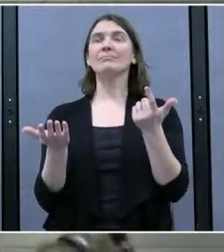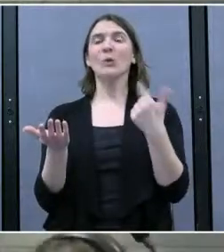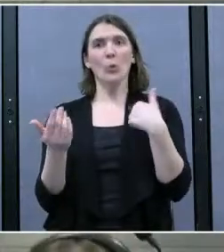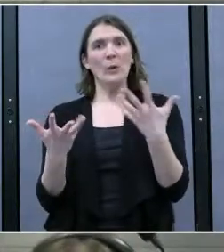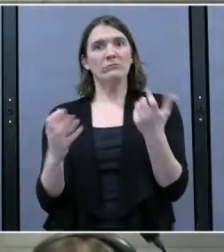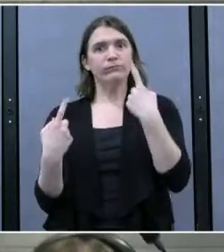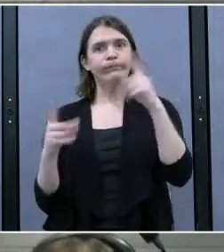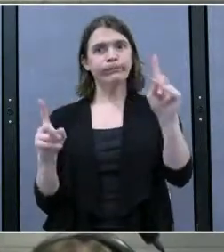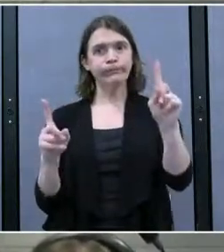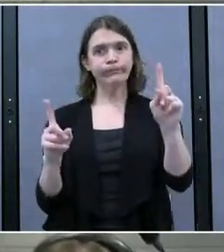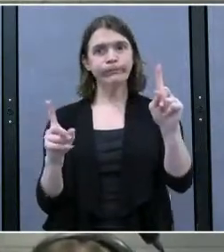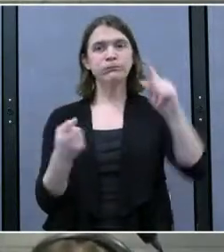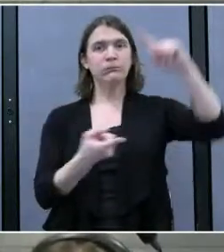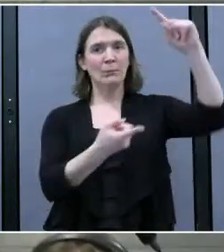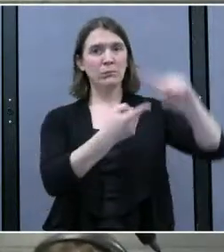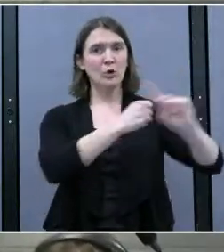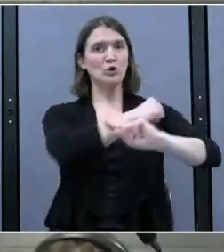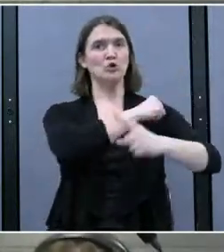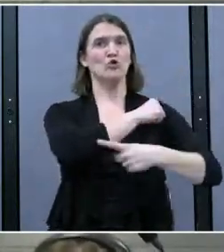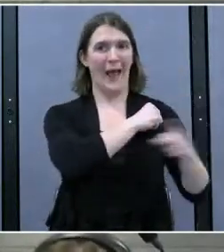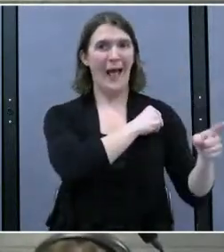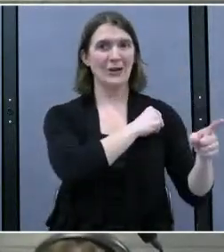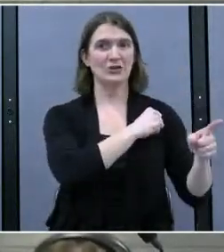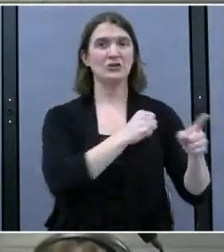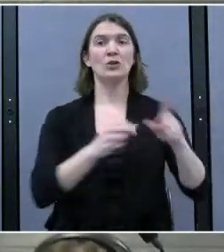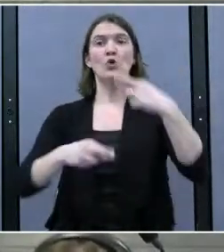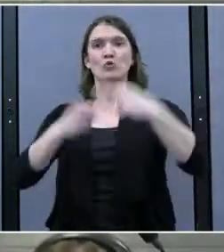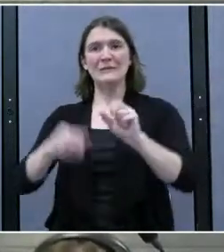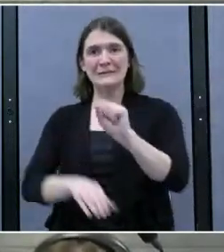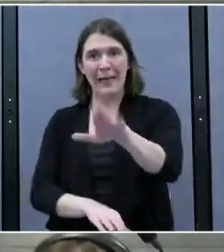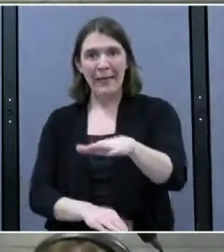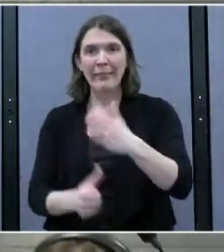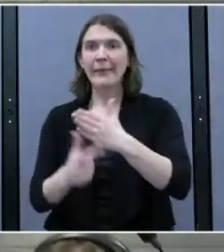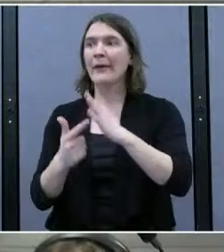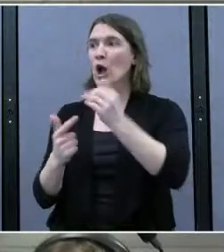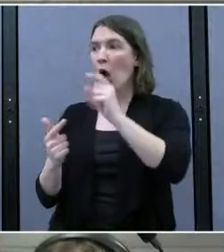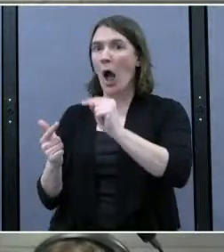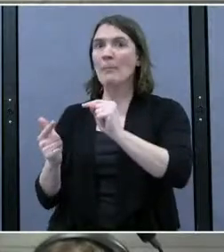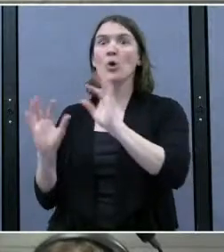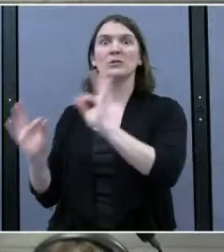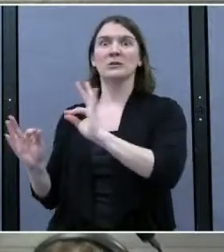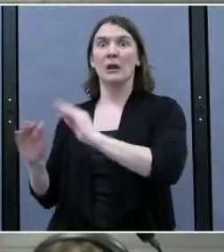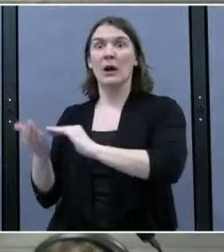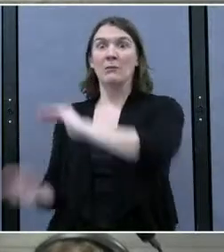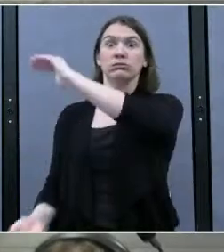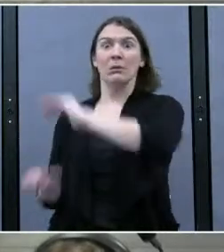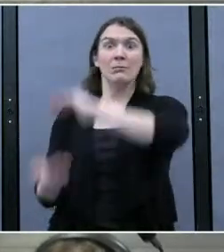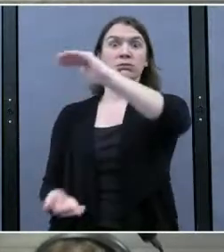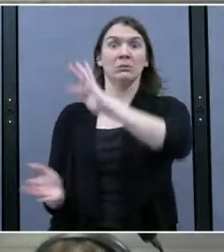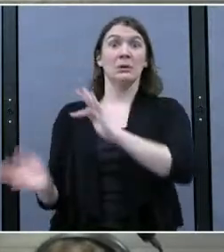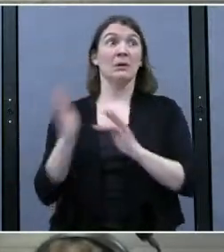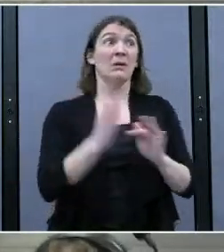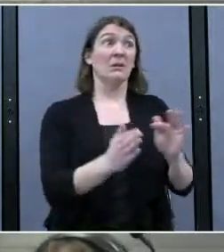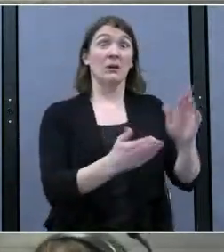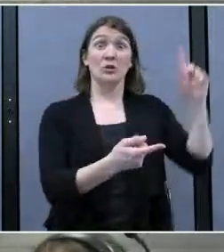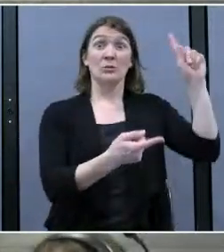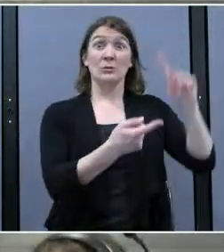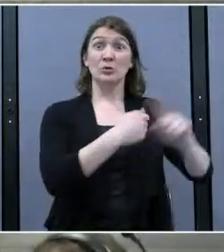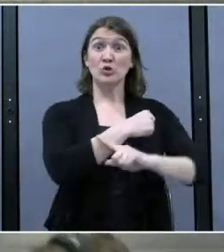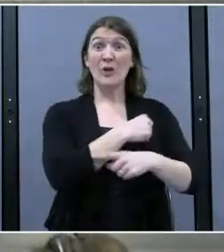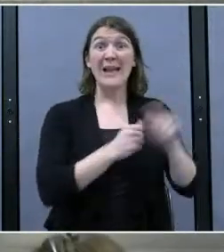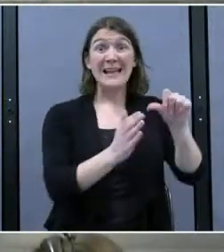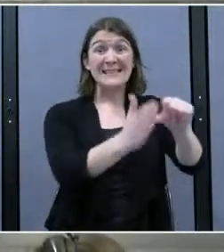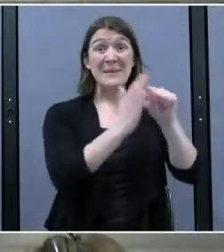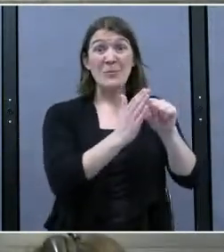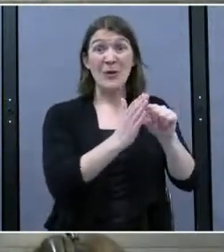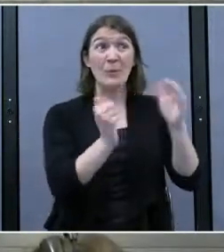successfully diverted materials out of the landfill is, you know, impressive by anyone's standard across